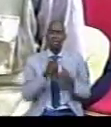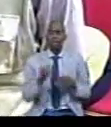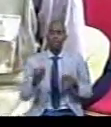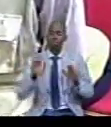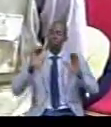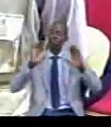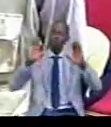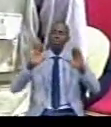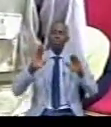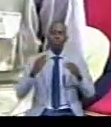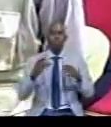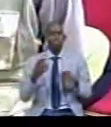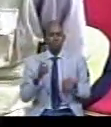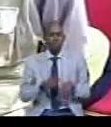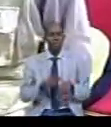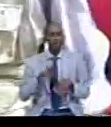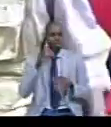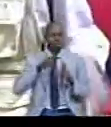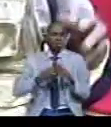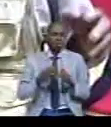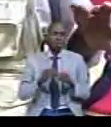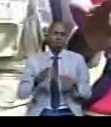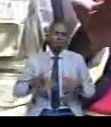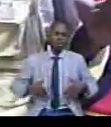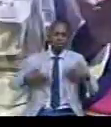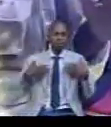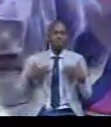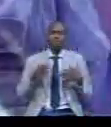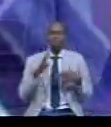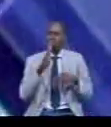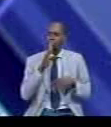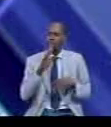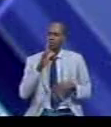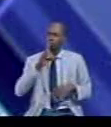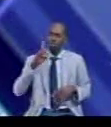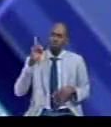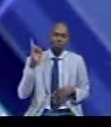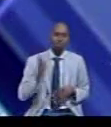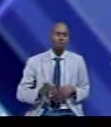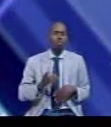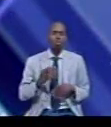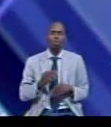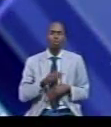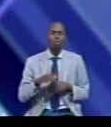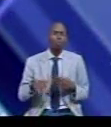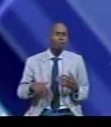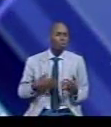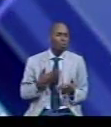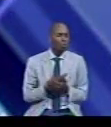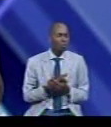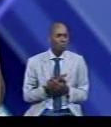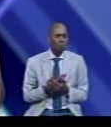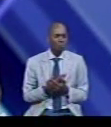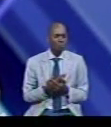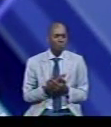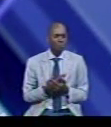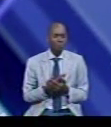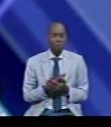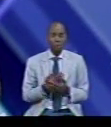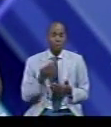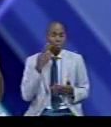chapter will begin in your life. God's punishment is sure on all the proud. Adam and